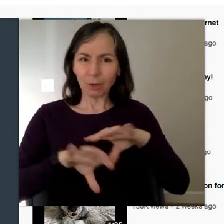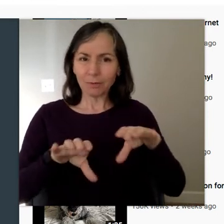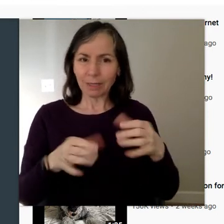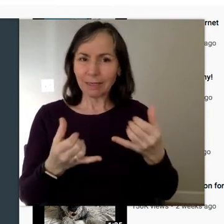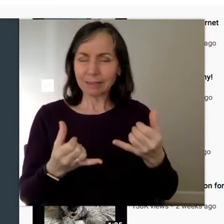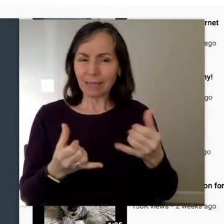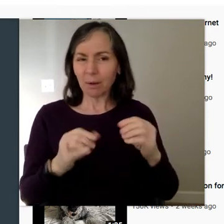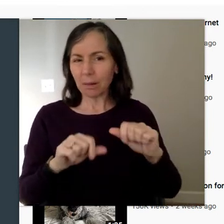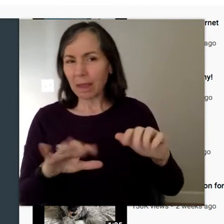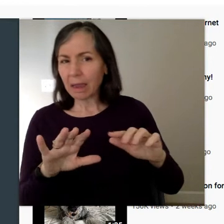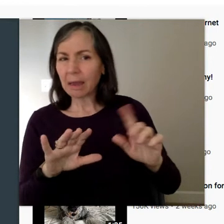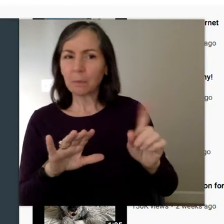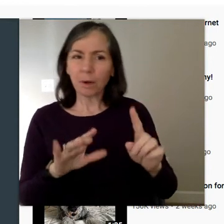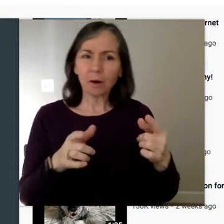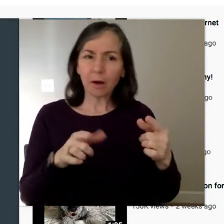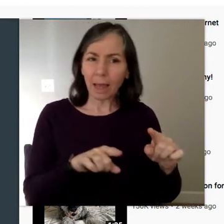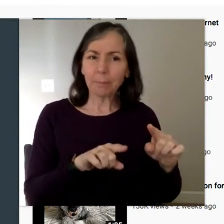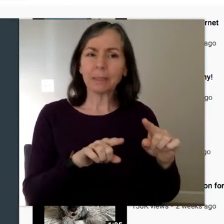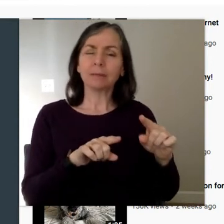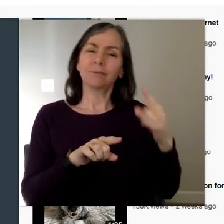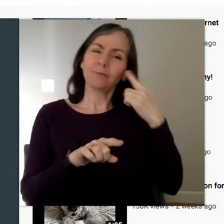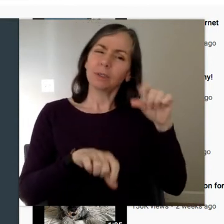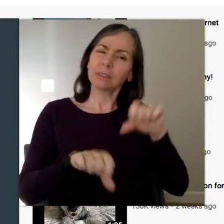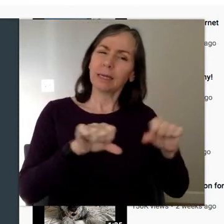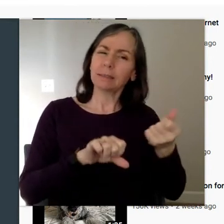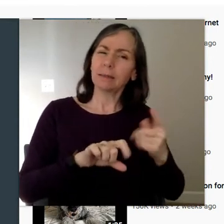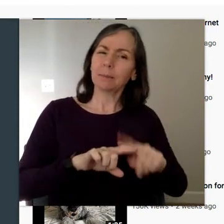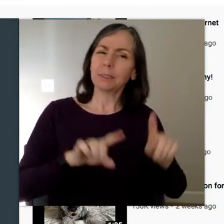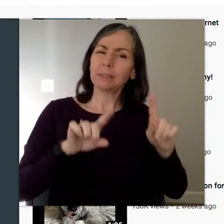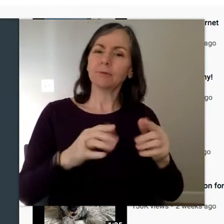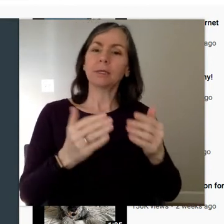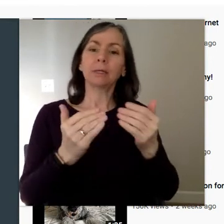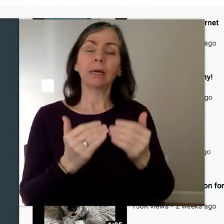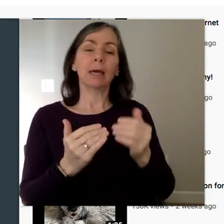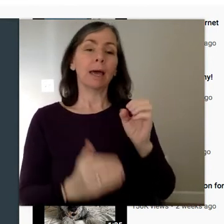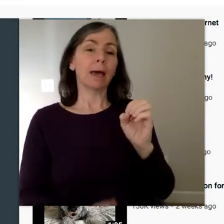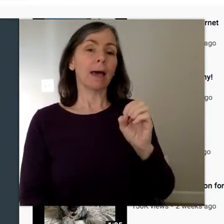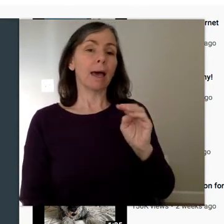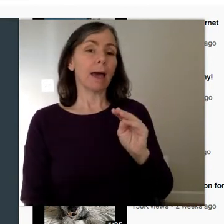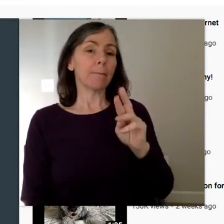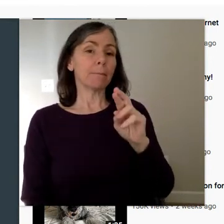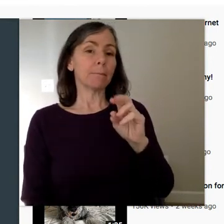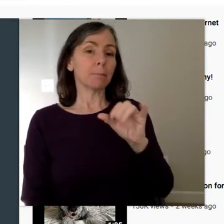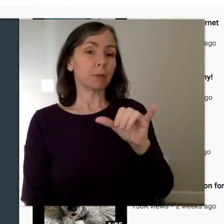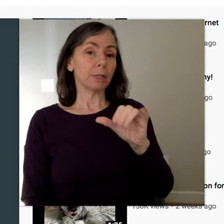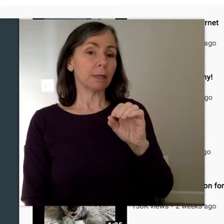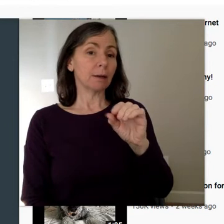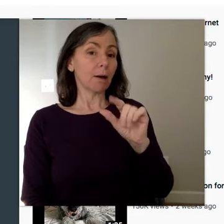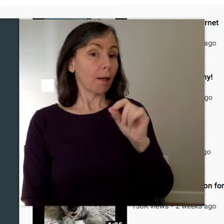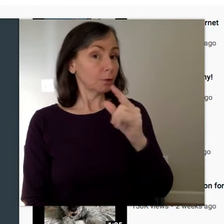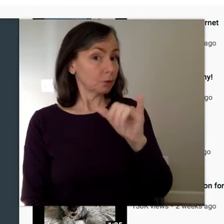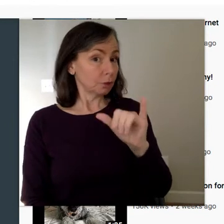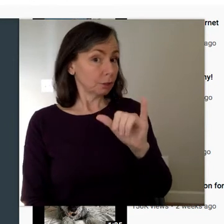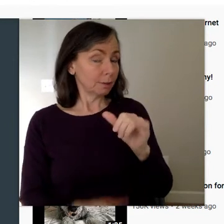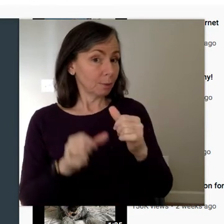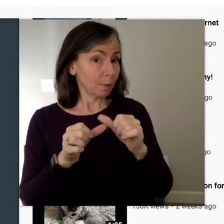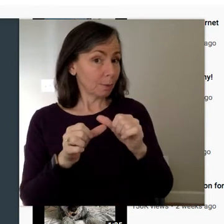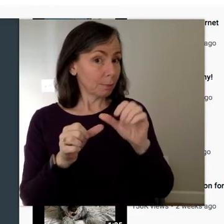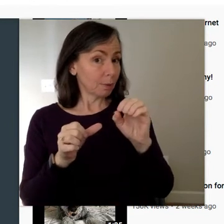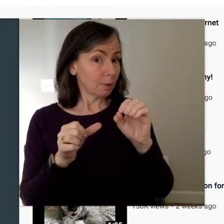geography and science is slightly different. Embryology, that ology should remind you of study of